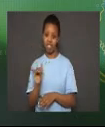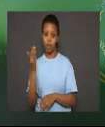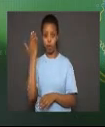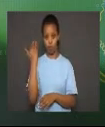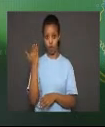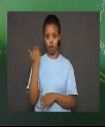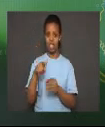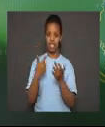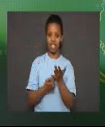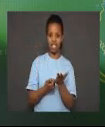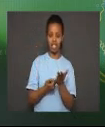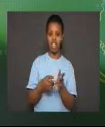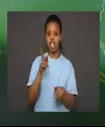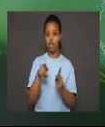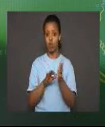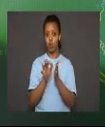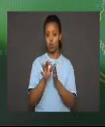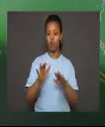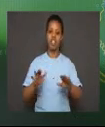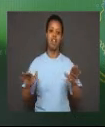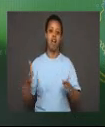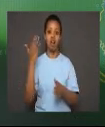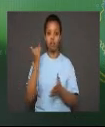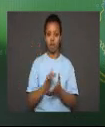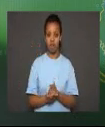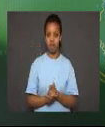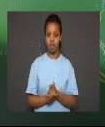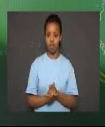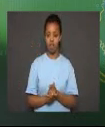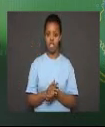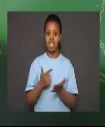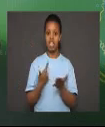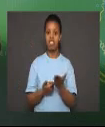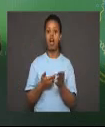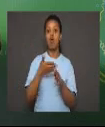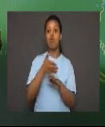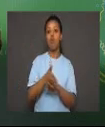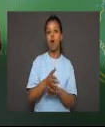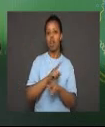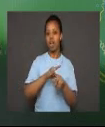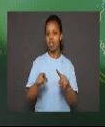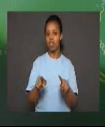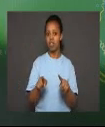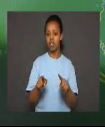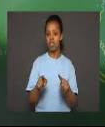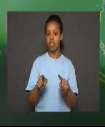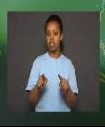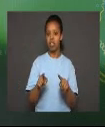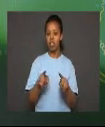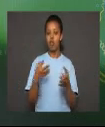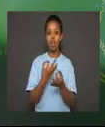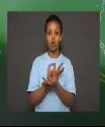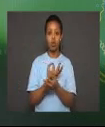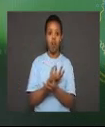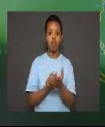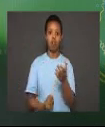so the population was stable. However, during the Industrial